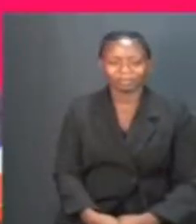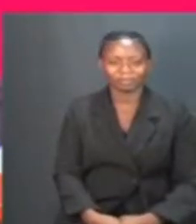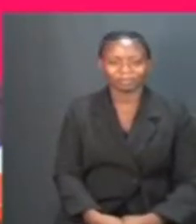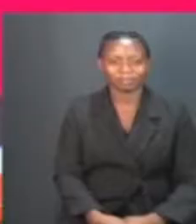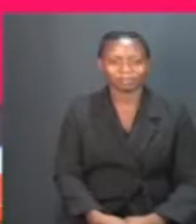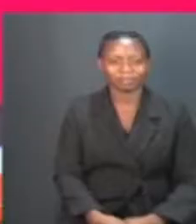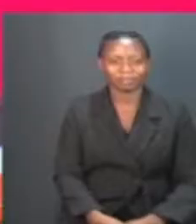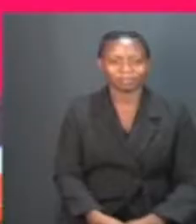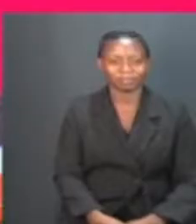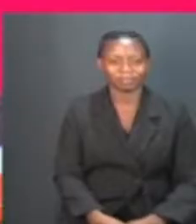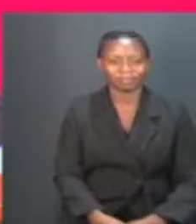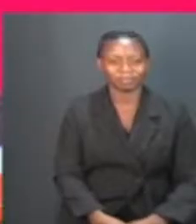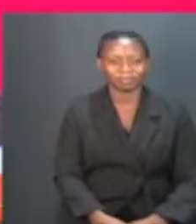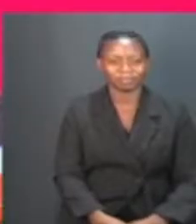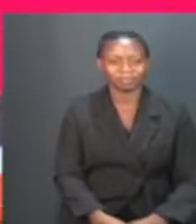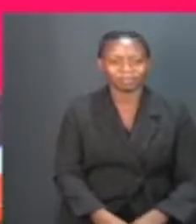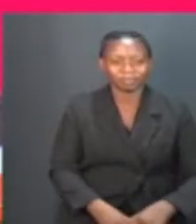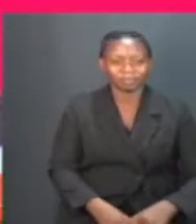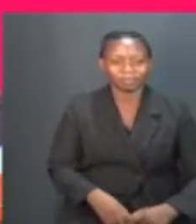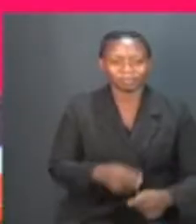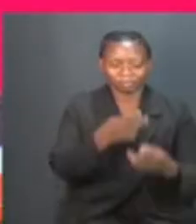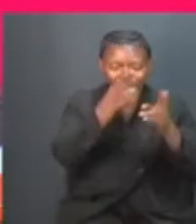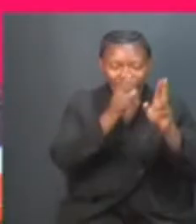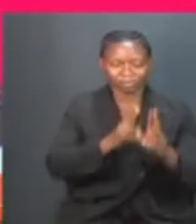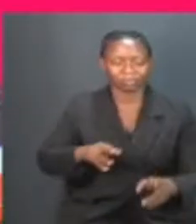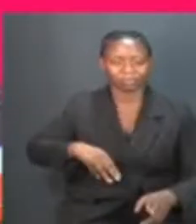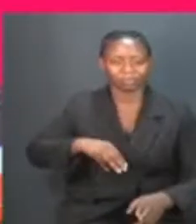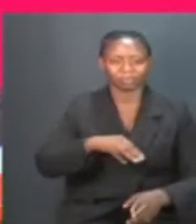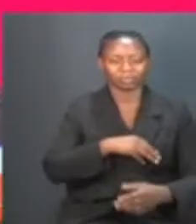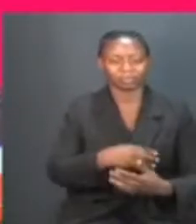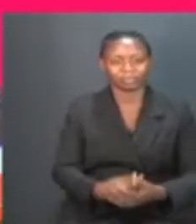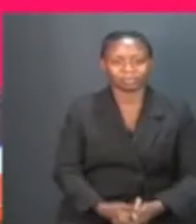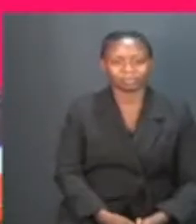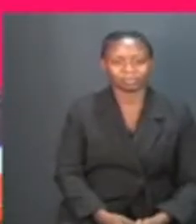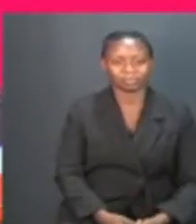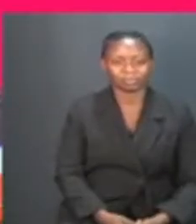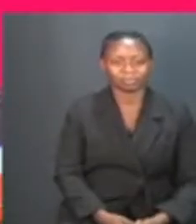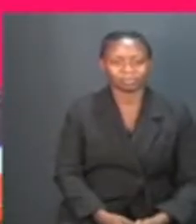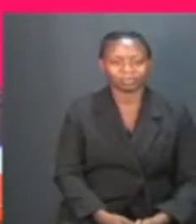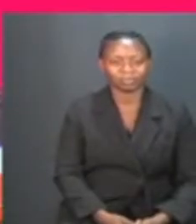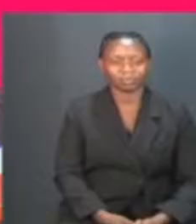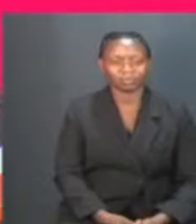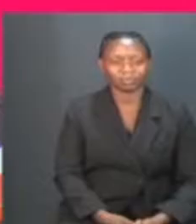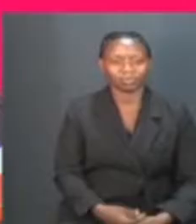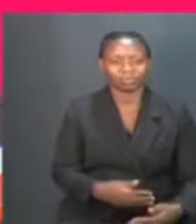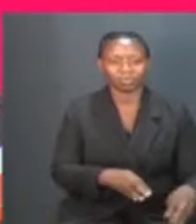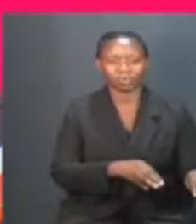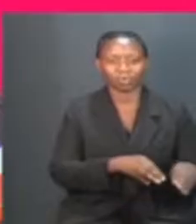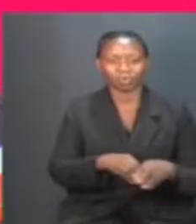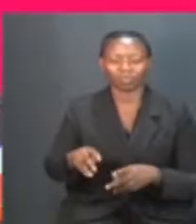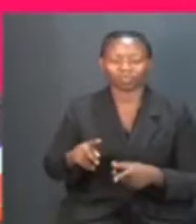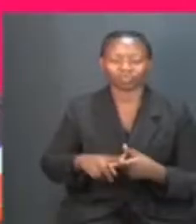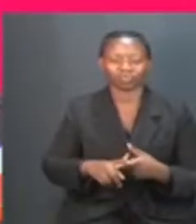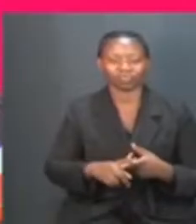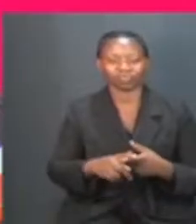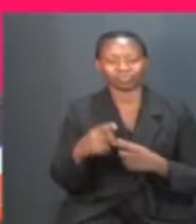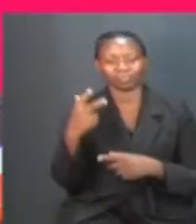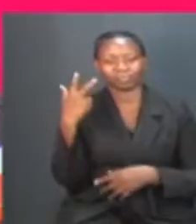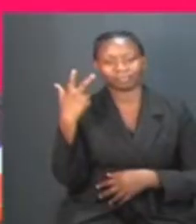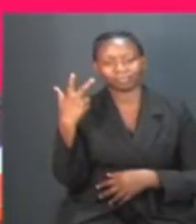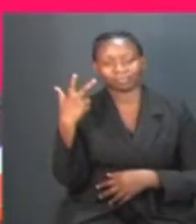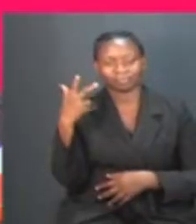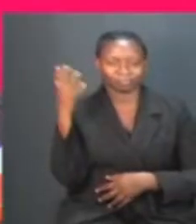much. Our members, indulge me before we move to the third